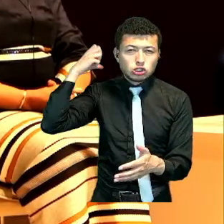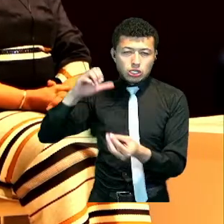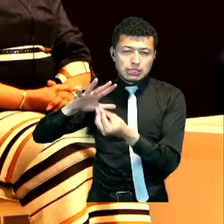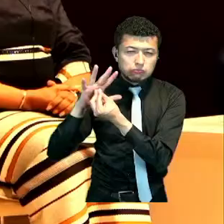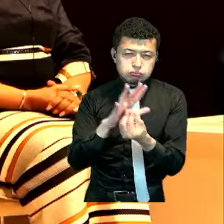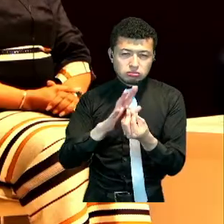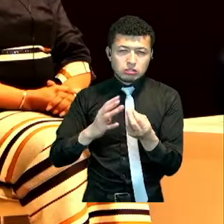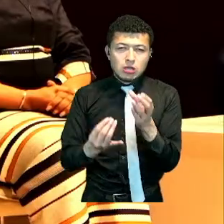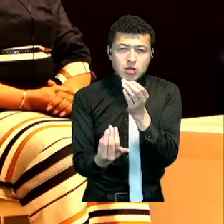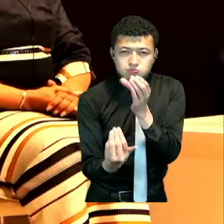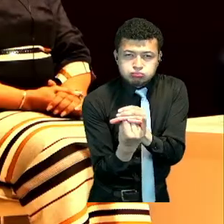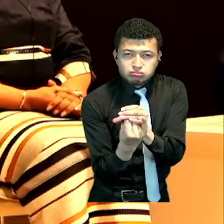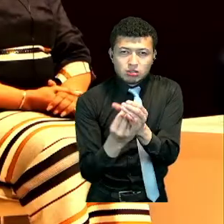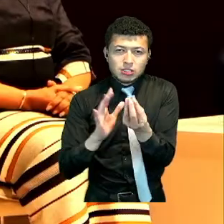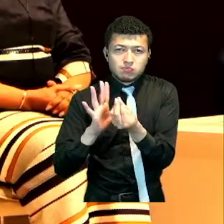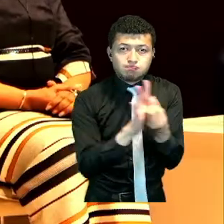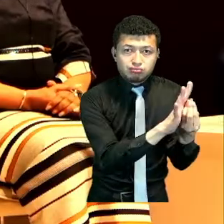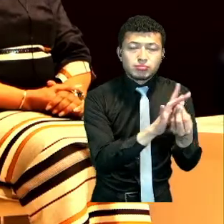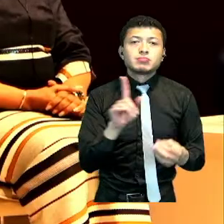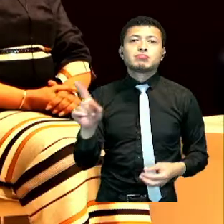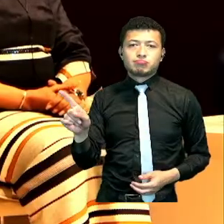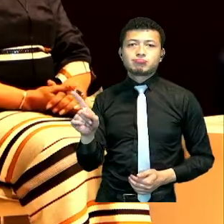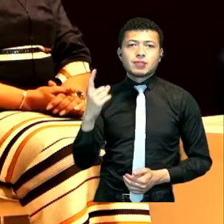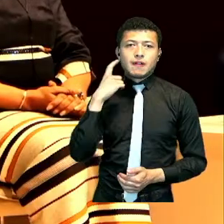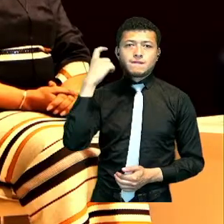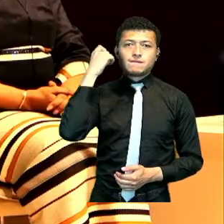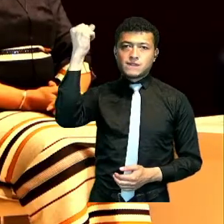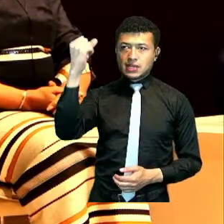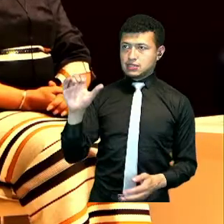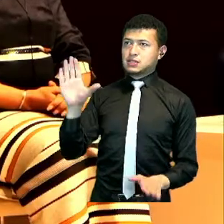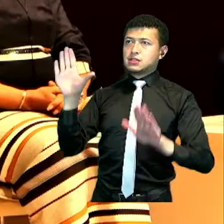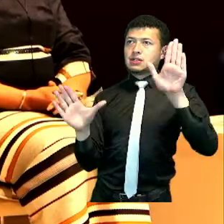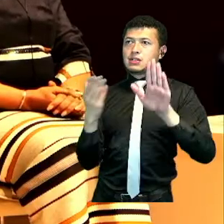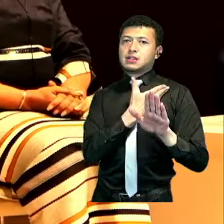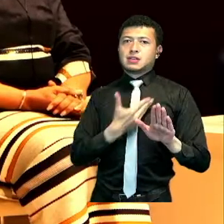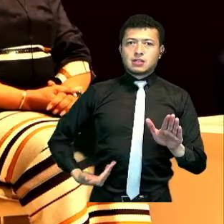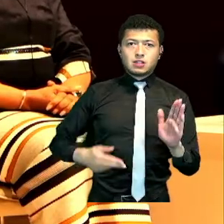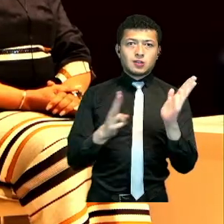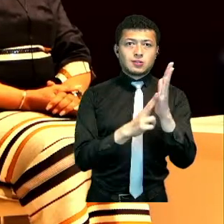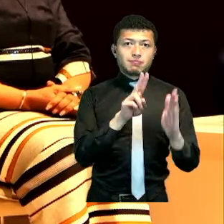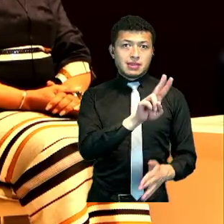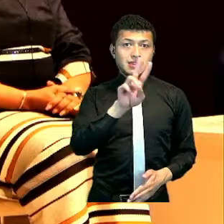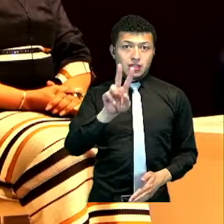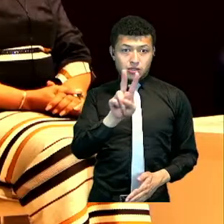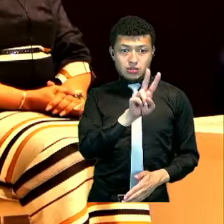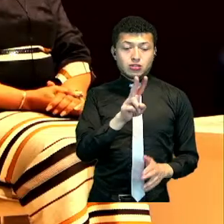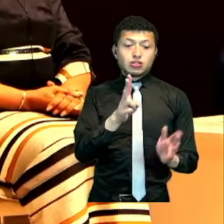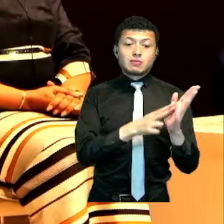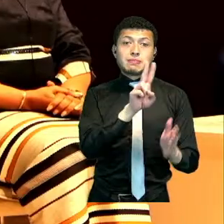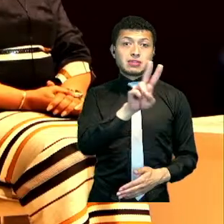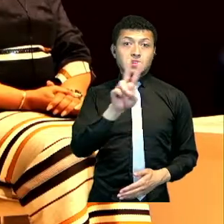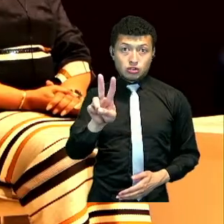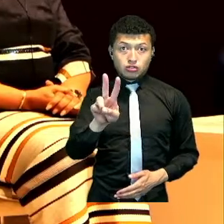historically suffered exclusion, Francia Marquez was the pre-candidate for the presidential elections in 2022. And